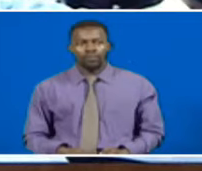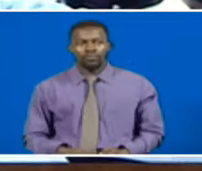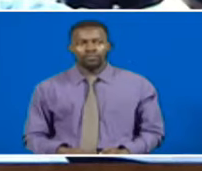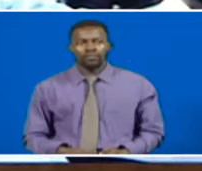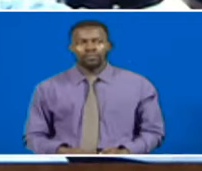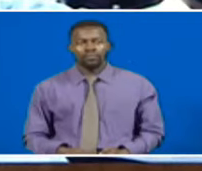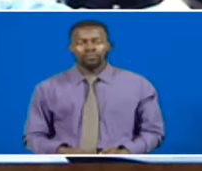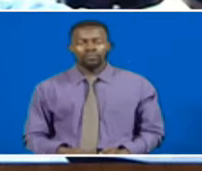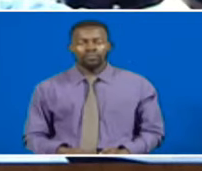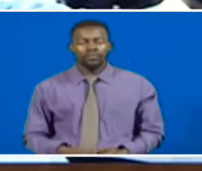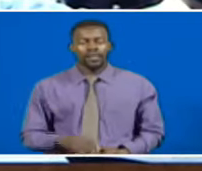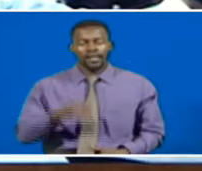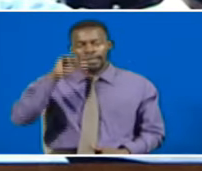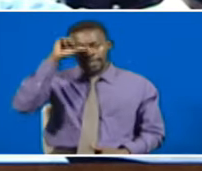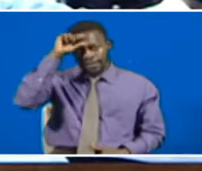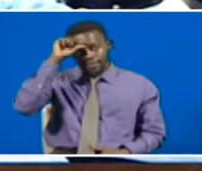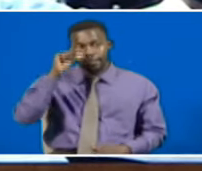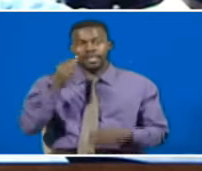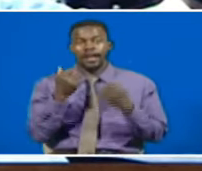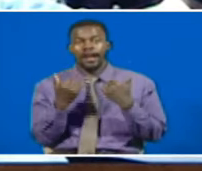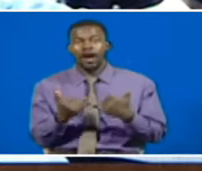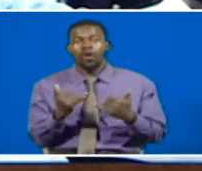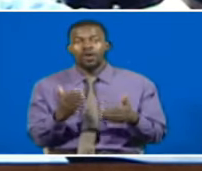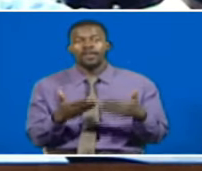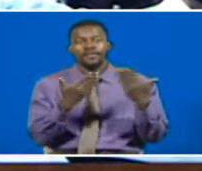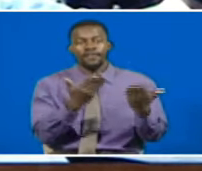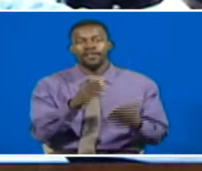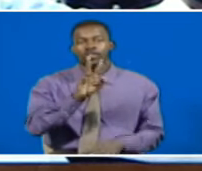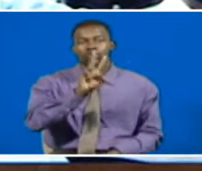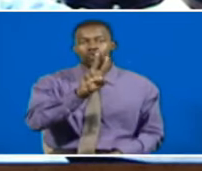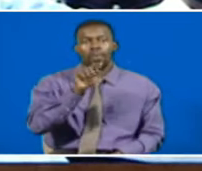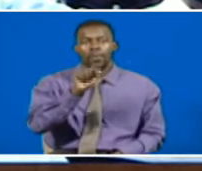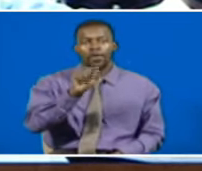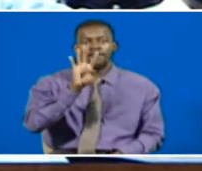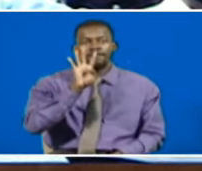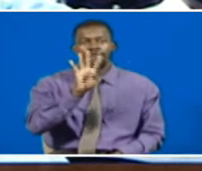The government has now set aside some 2.4 billion shillings for the immediate deployment.